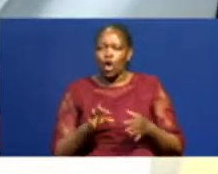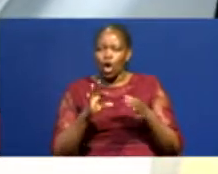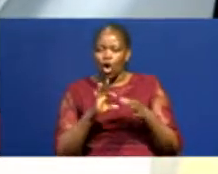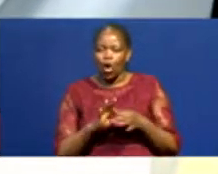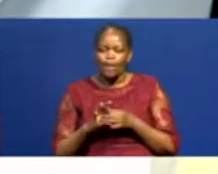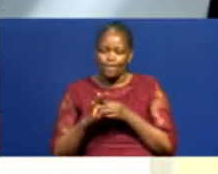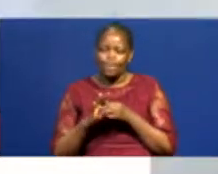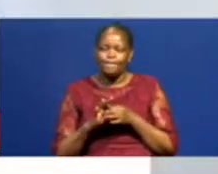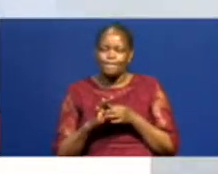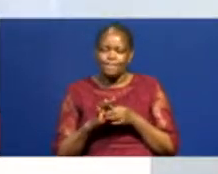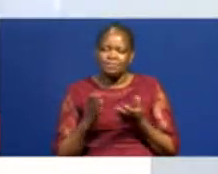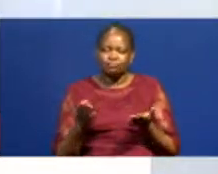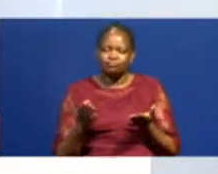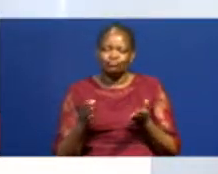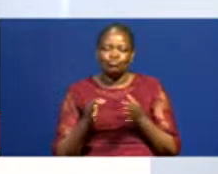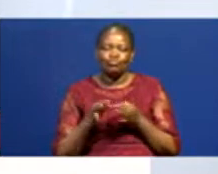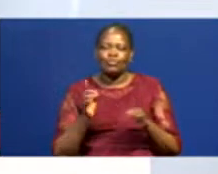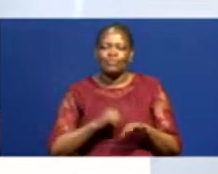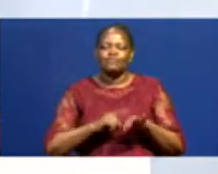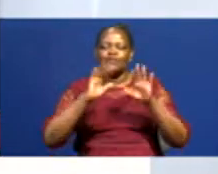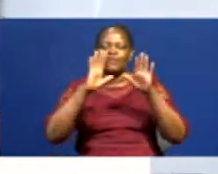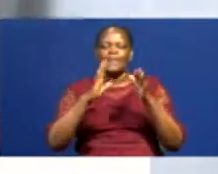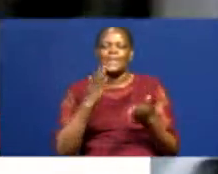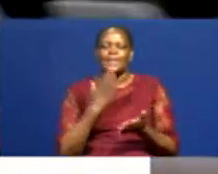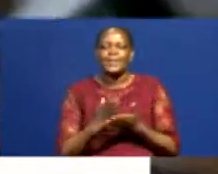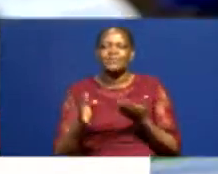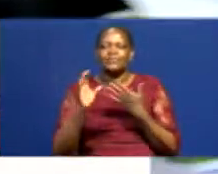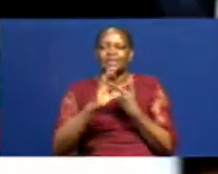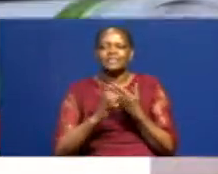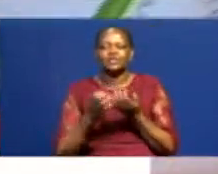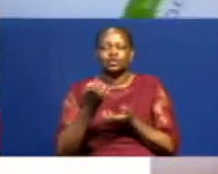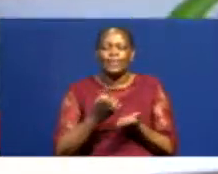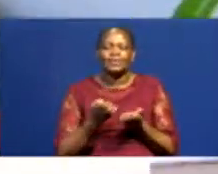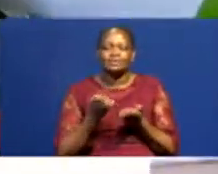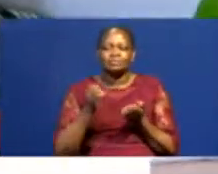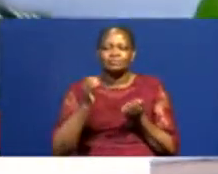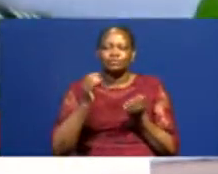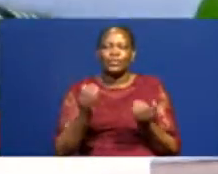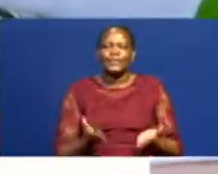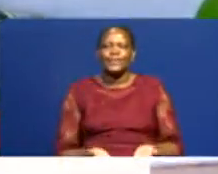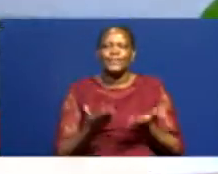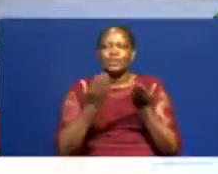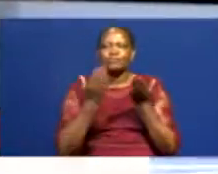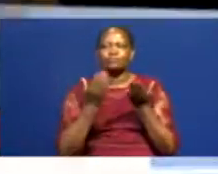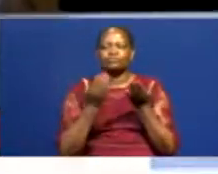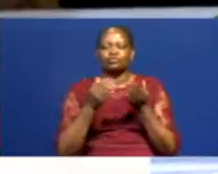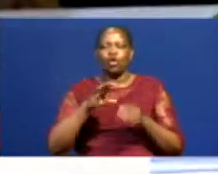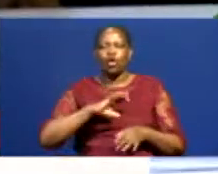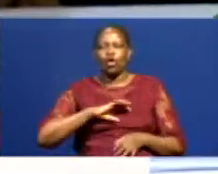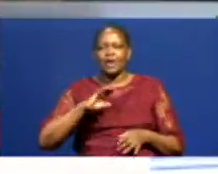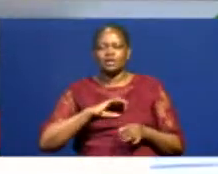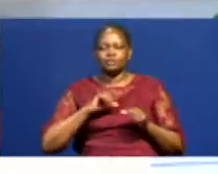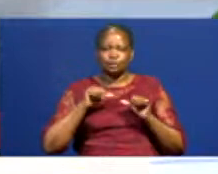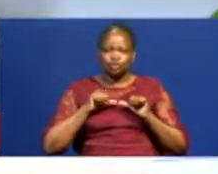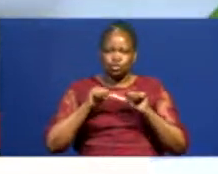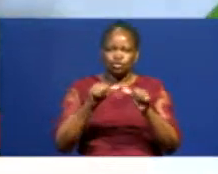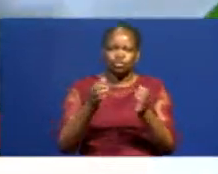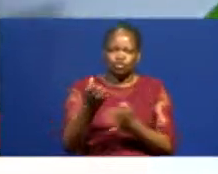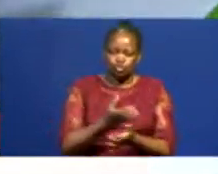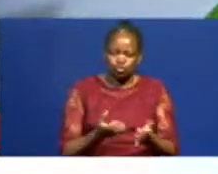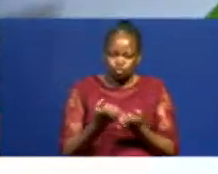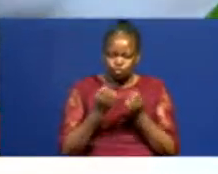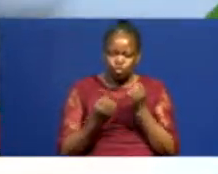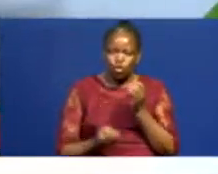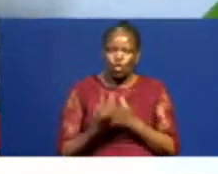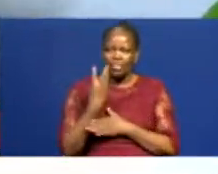Cooperatives have long been a crucial part of the country's economic landscape, promoting collective ownership and sustainable economic